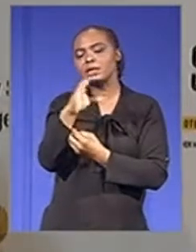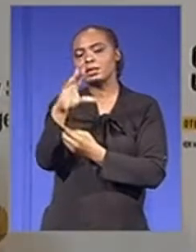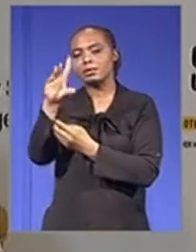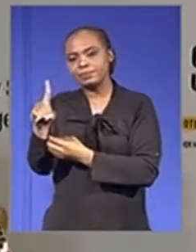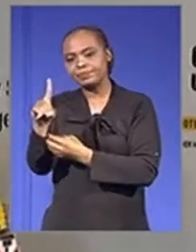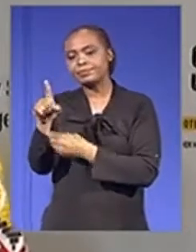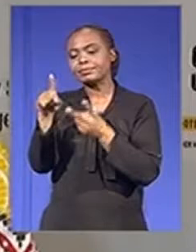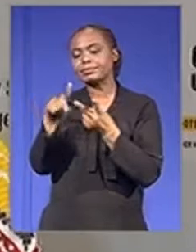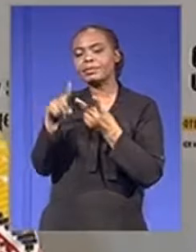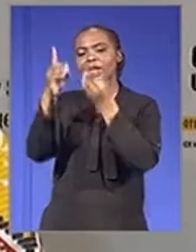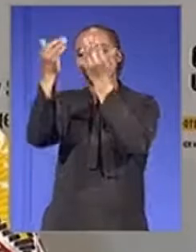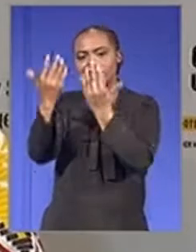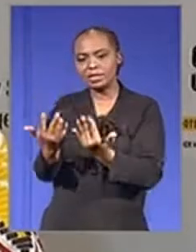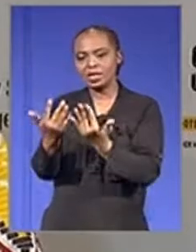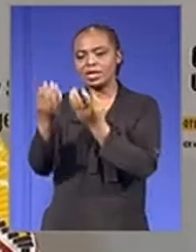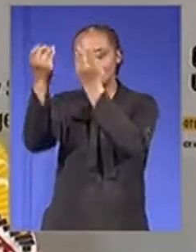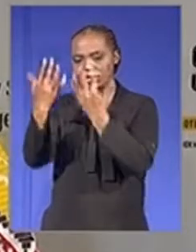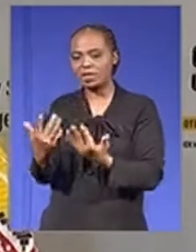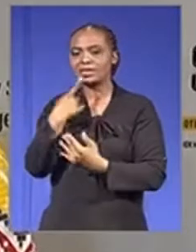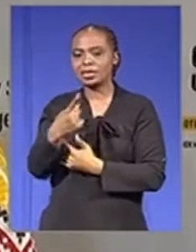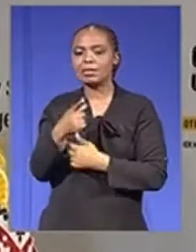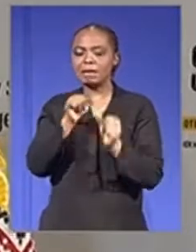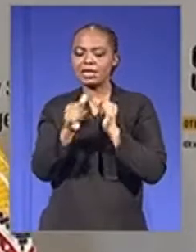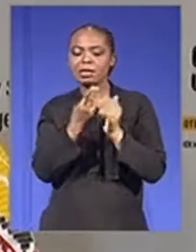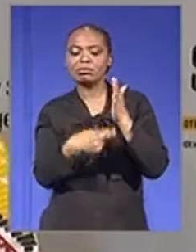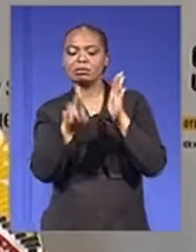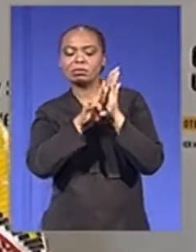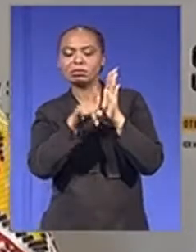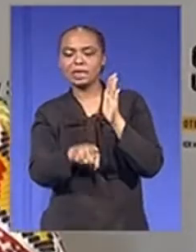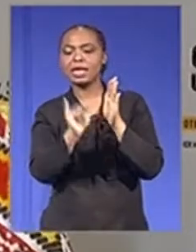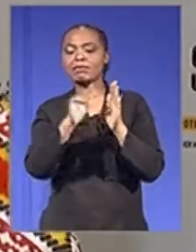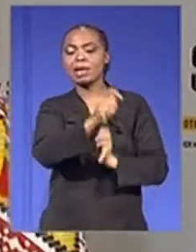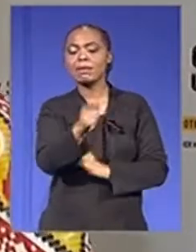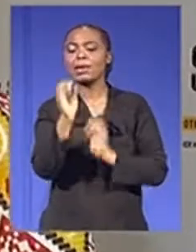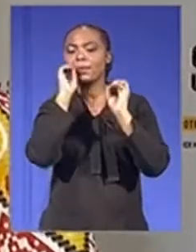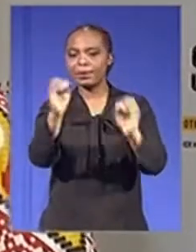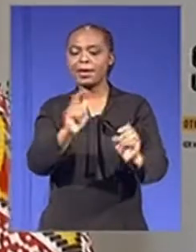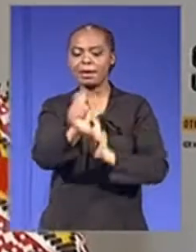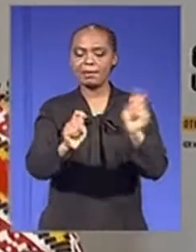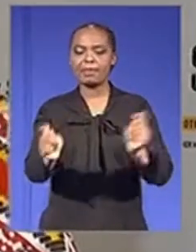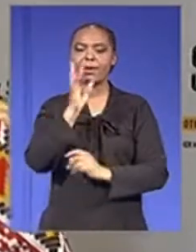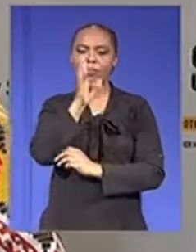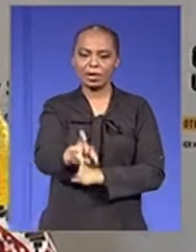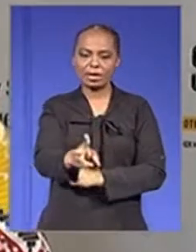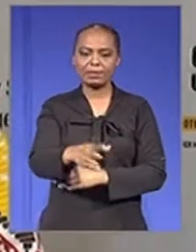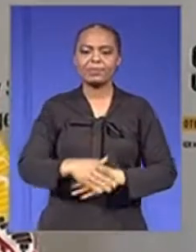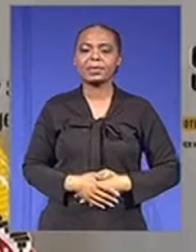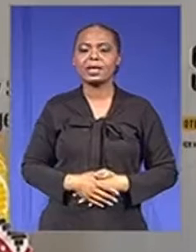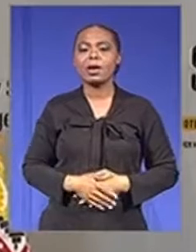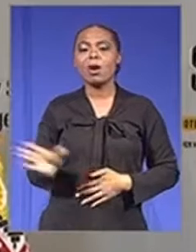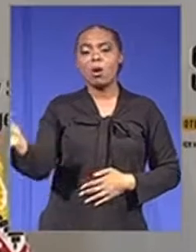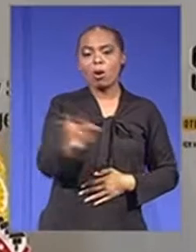Treasury, who then enabled us to do a rollover. So those who have not been paid will be paid. To this end, all